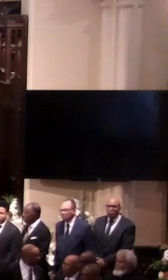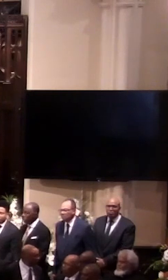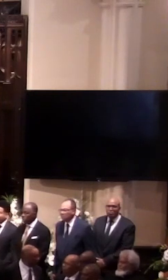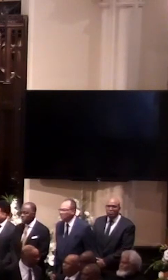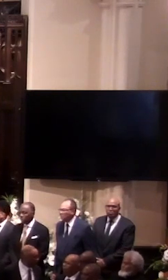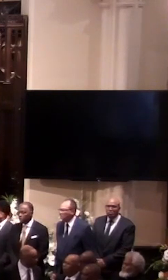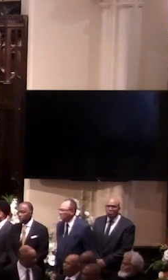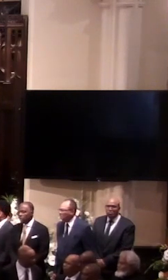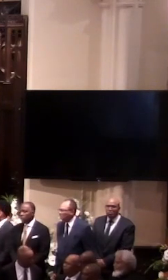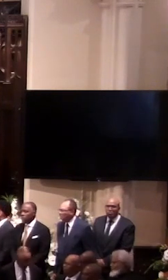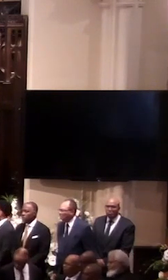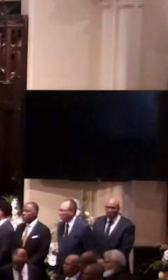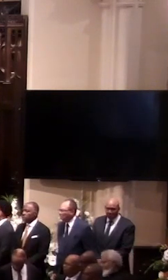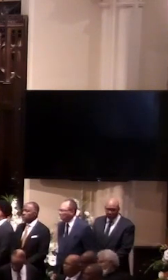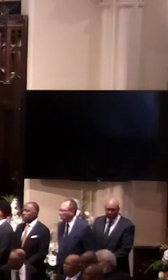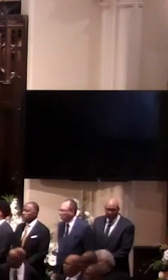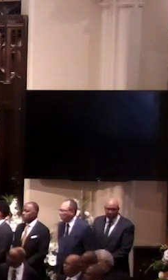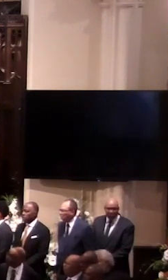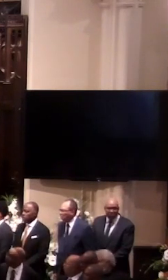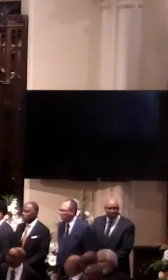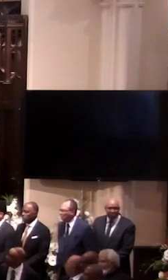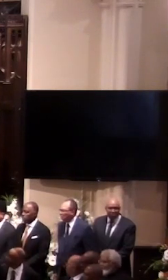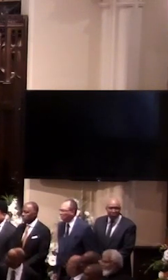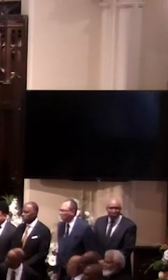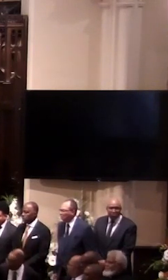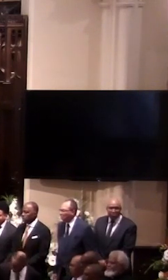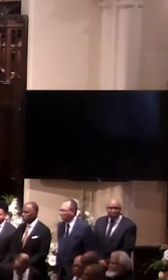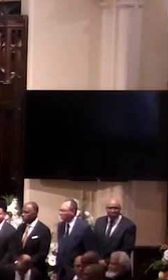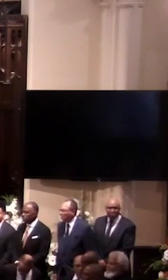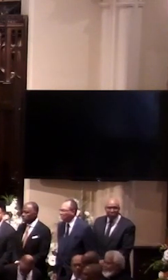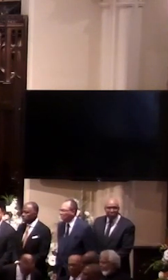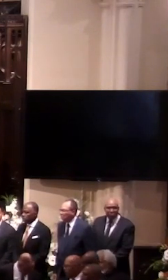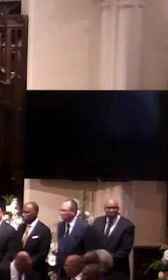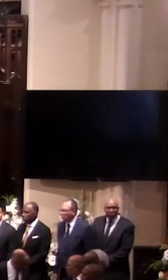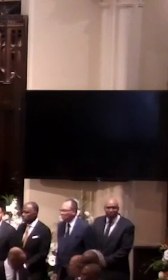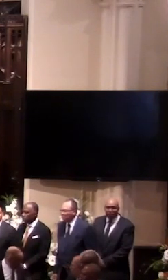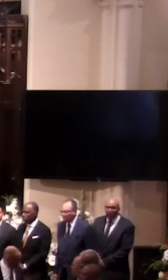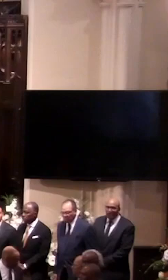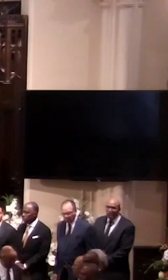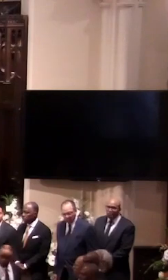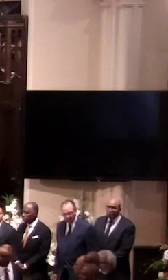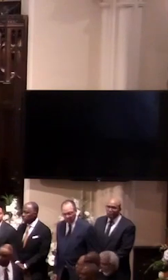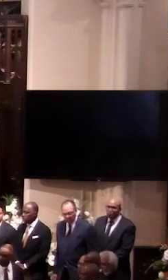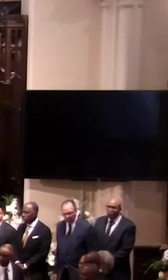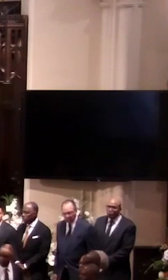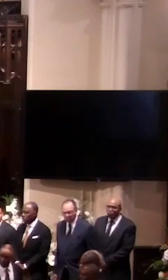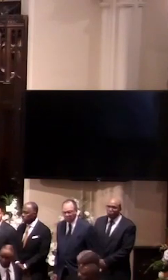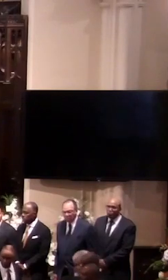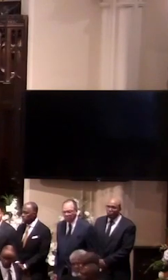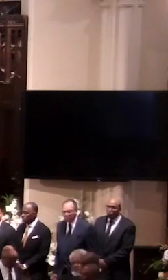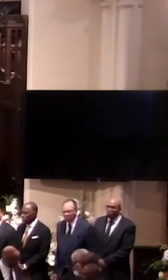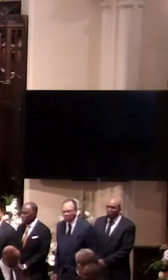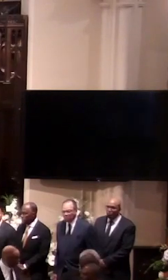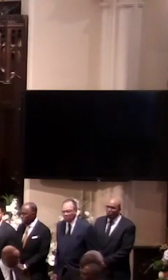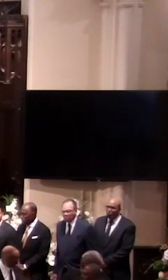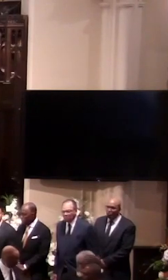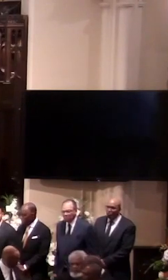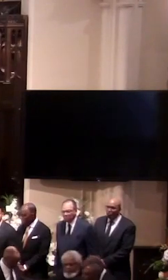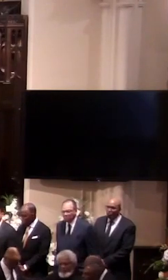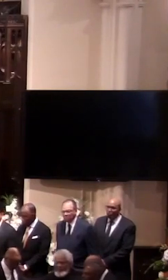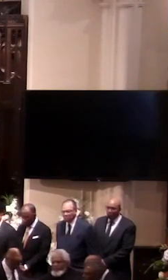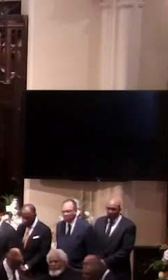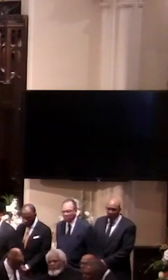Good afternoon. My name is Dennis Williams. On behalf of Beta Alpha Belay of Sigma Pi Phi